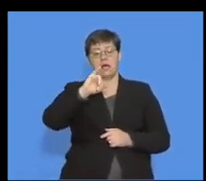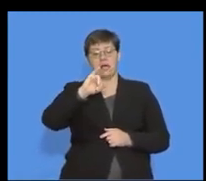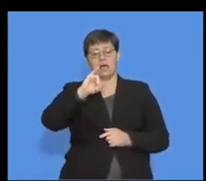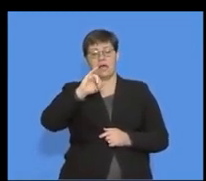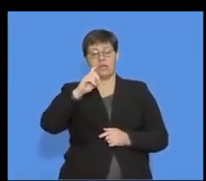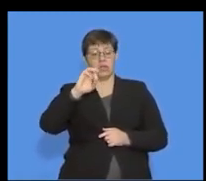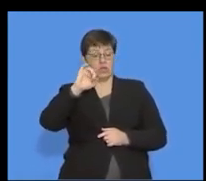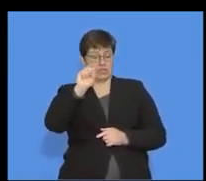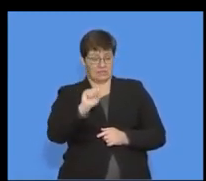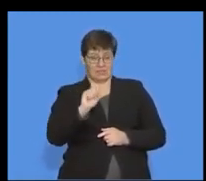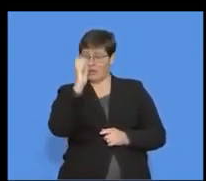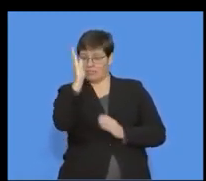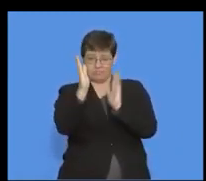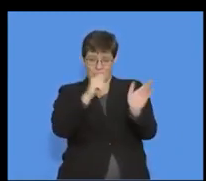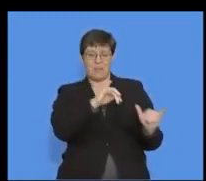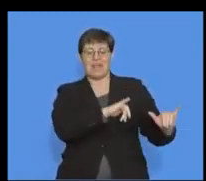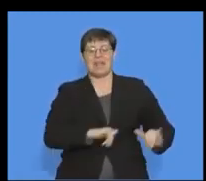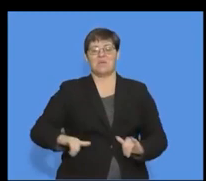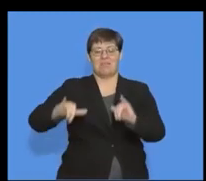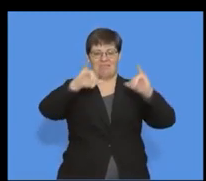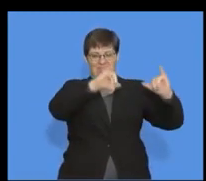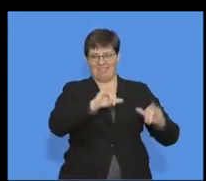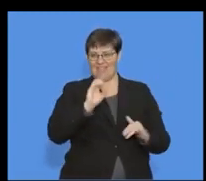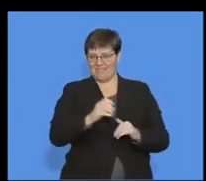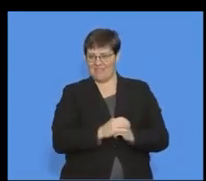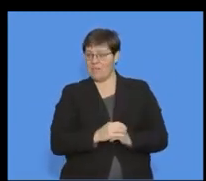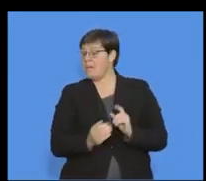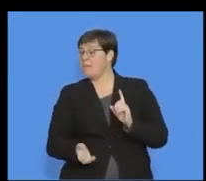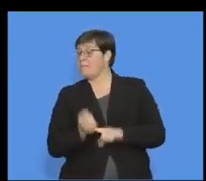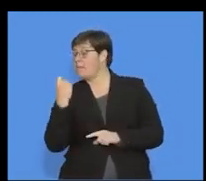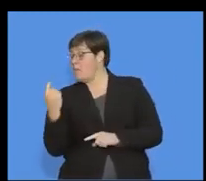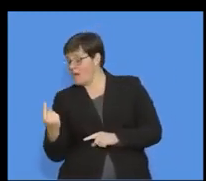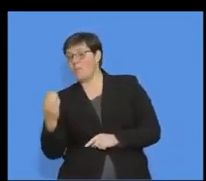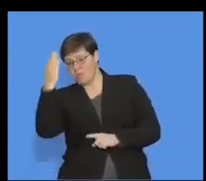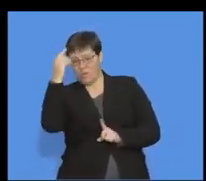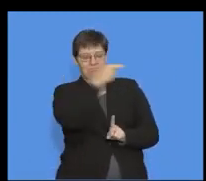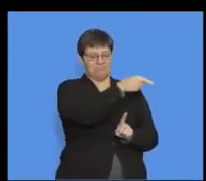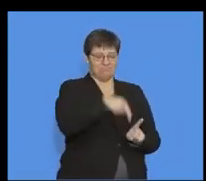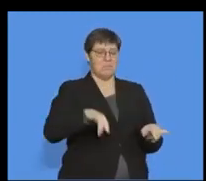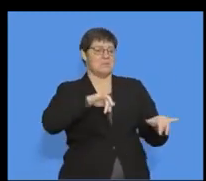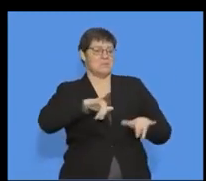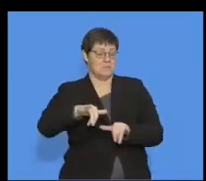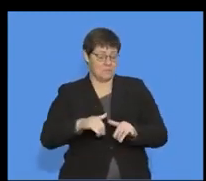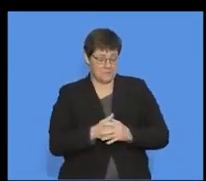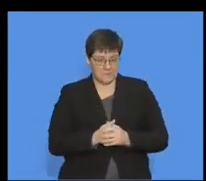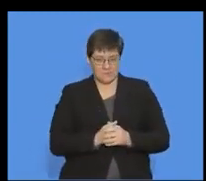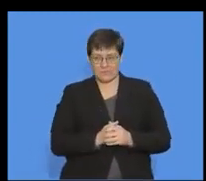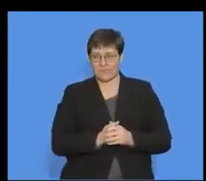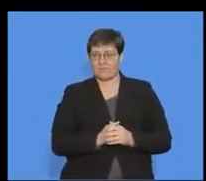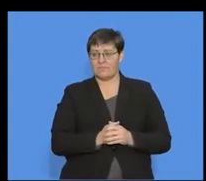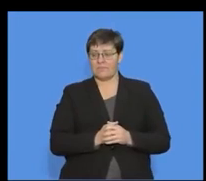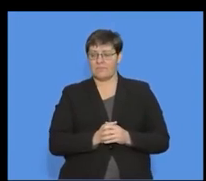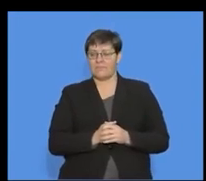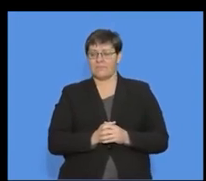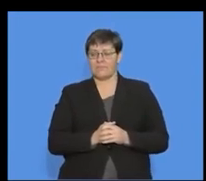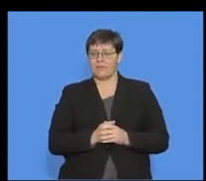circle. They are all going to be equal to each other. So if I find one, I know the others, right? And